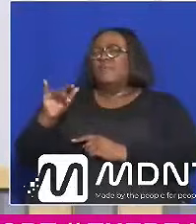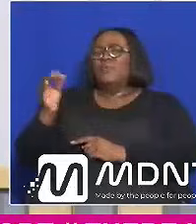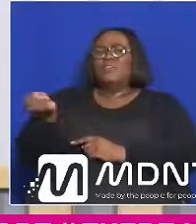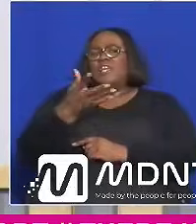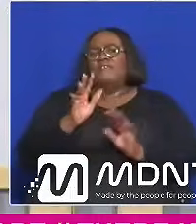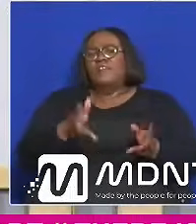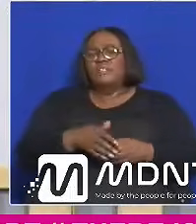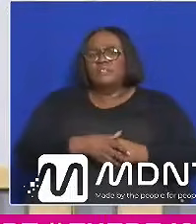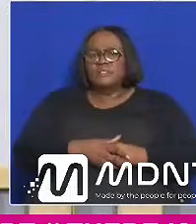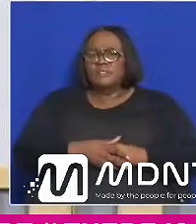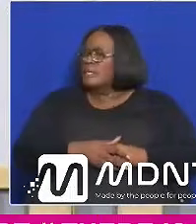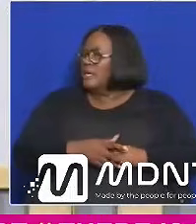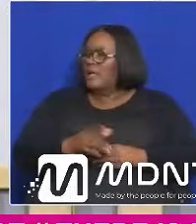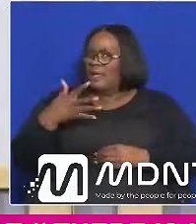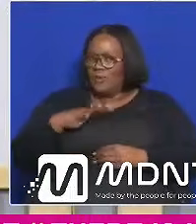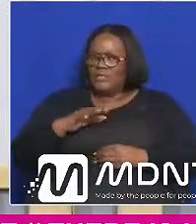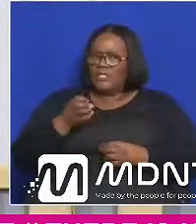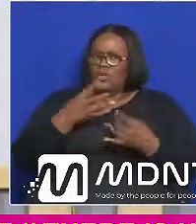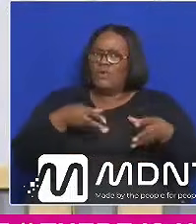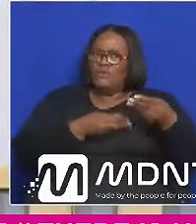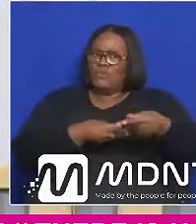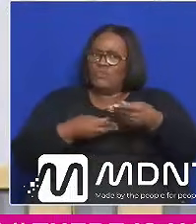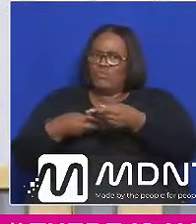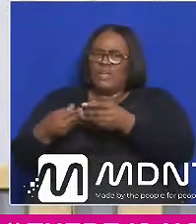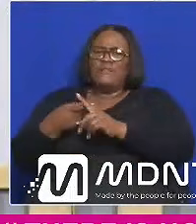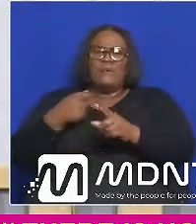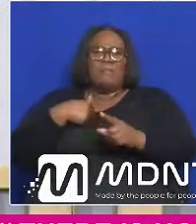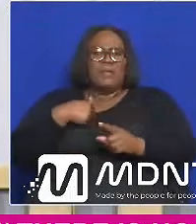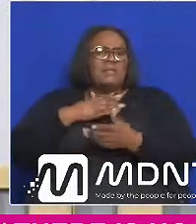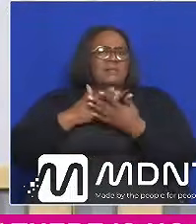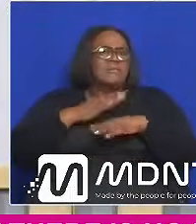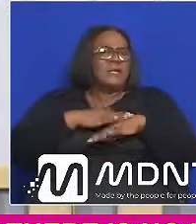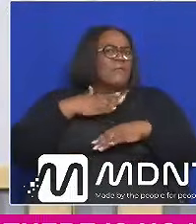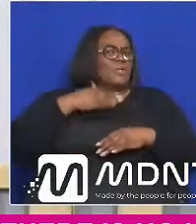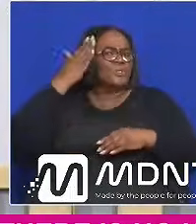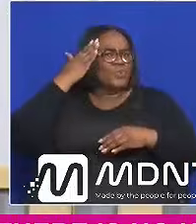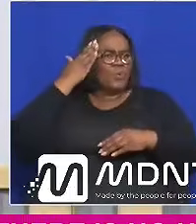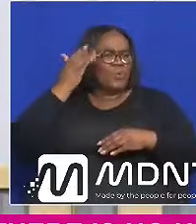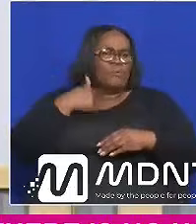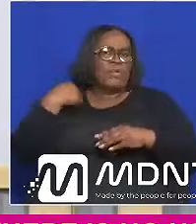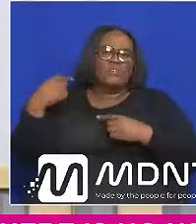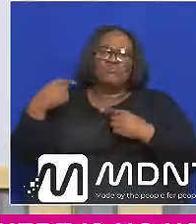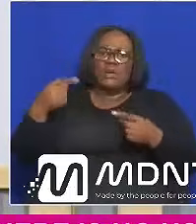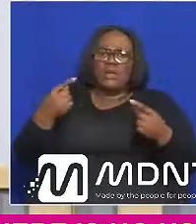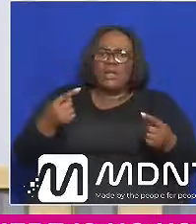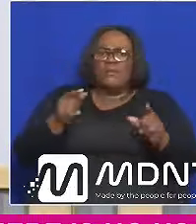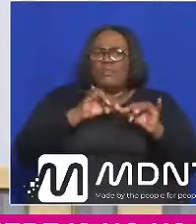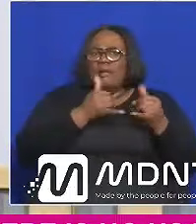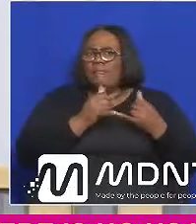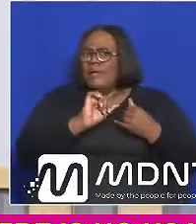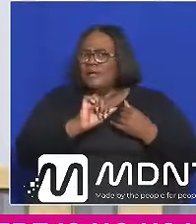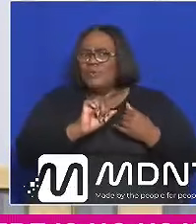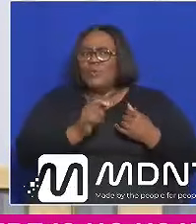of documents from me, so sometimes you want to know why you're struggling with your company,